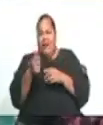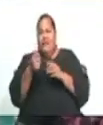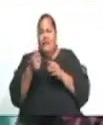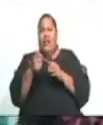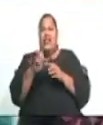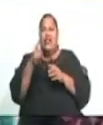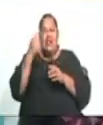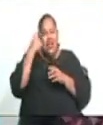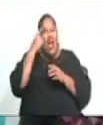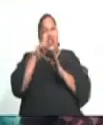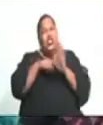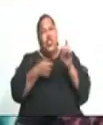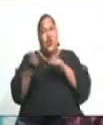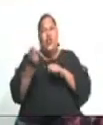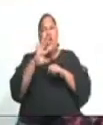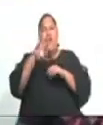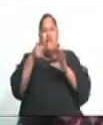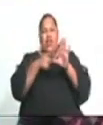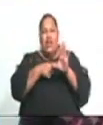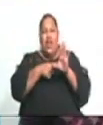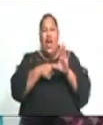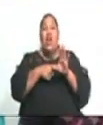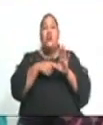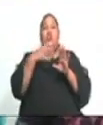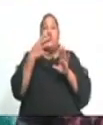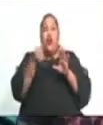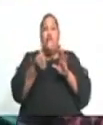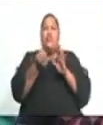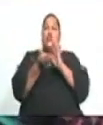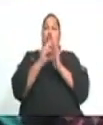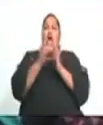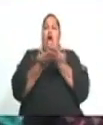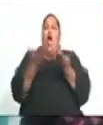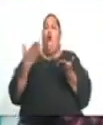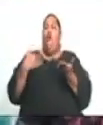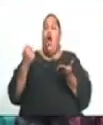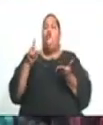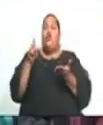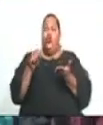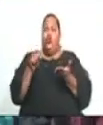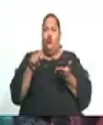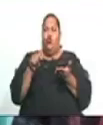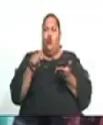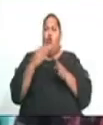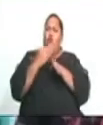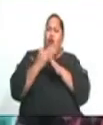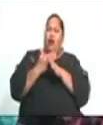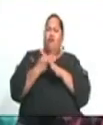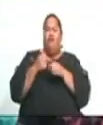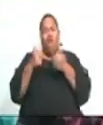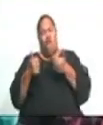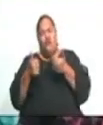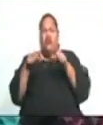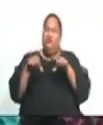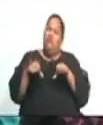we should have this review with the public to see, and the private sector, to see how well we've done, how far we've gone, and how are things